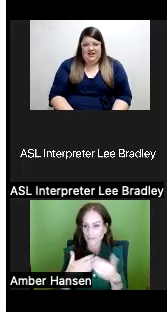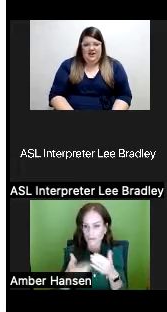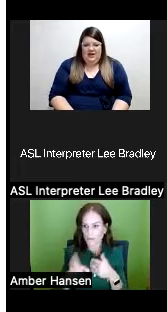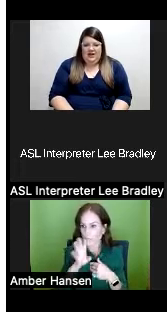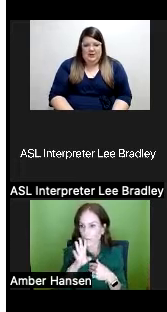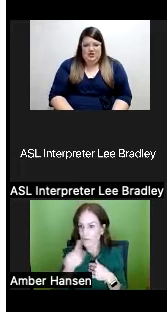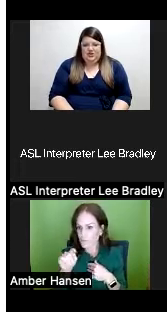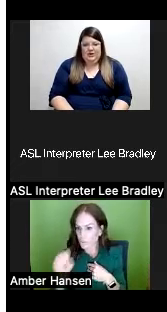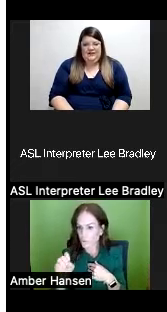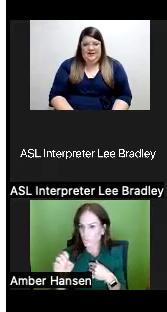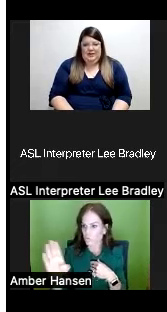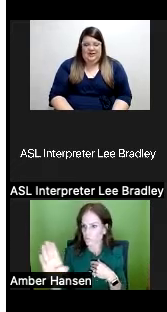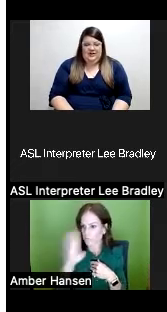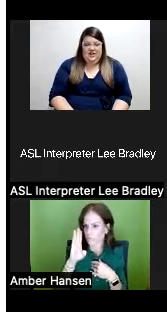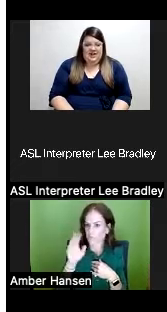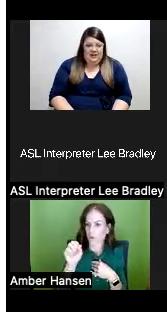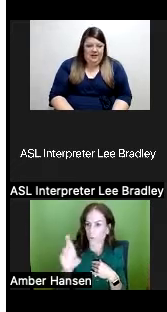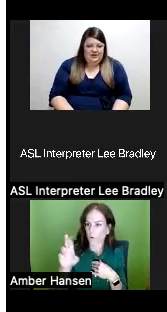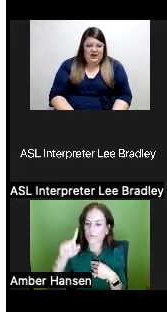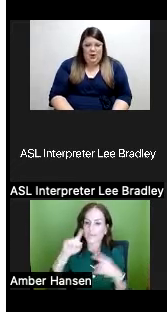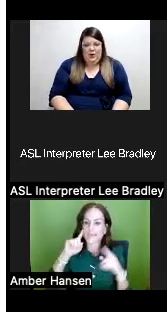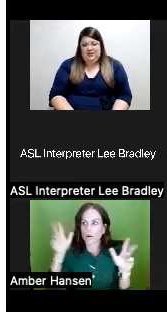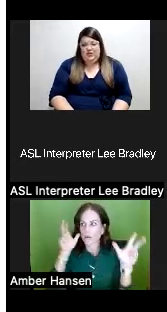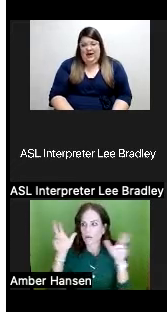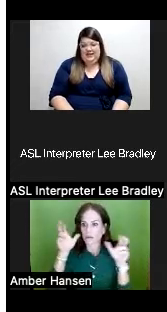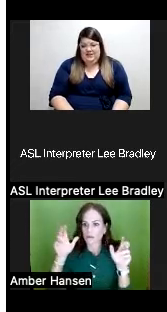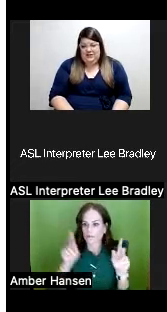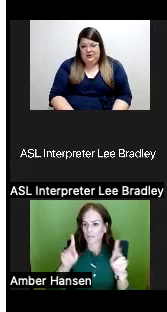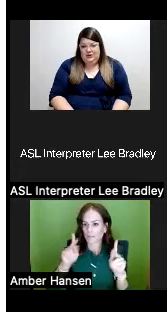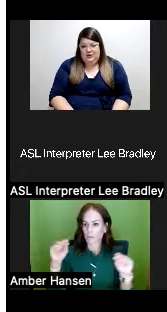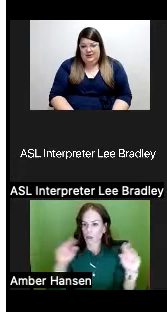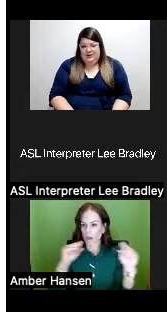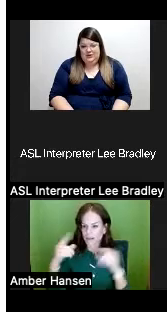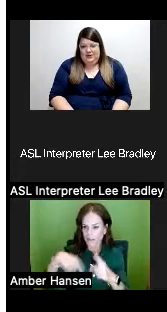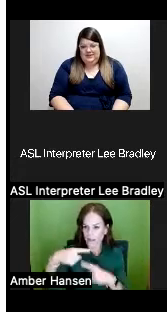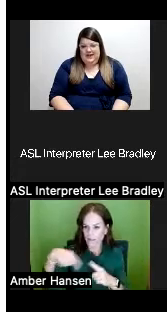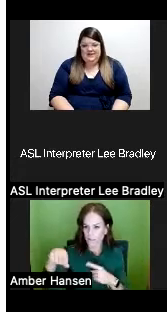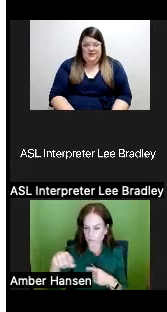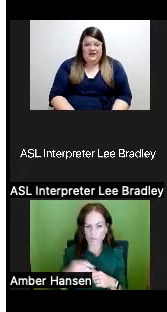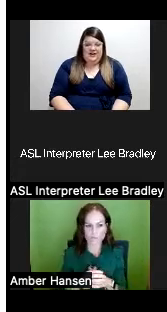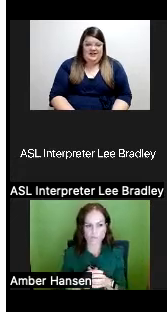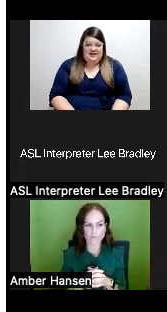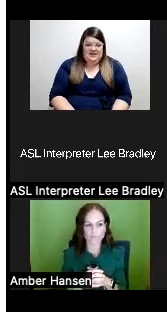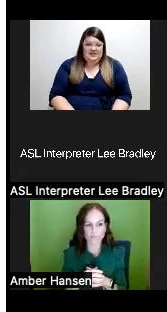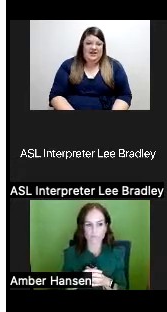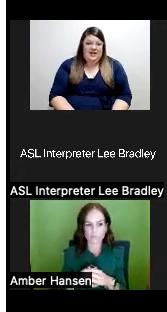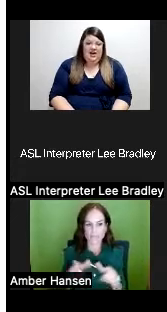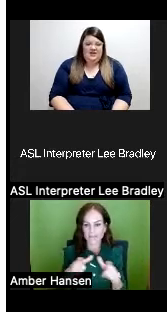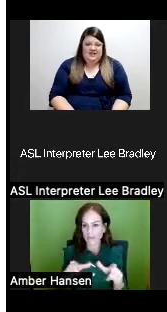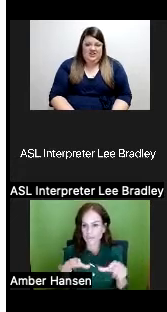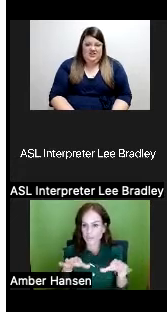There's an ongoing exposure to whatever people are talking about, whether it's directed to the individual themselves or they hear